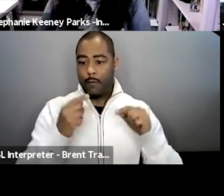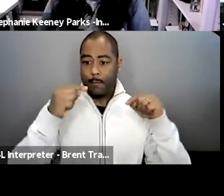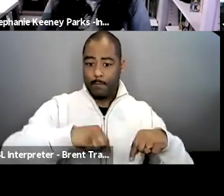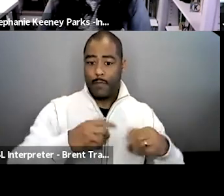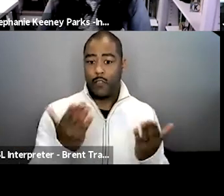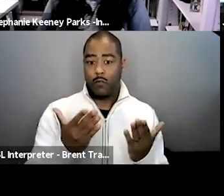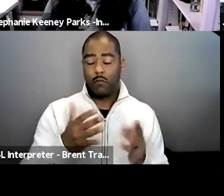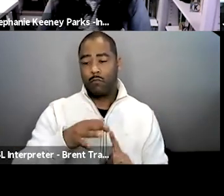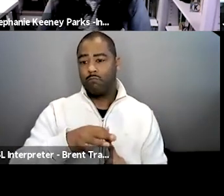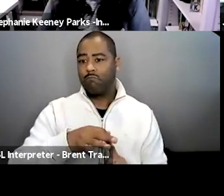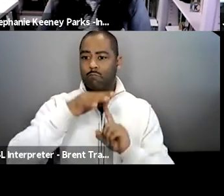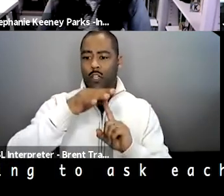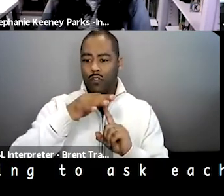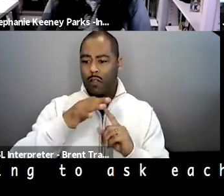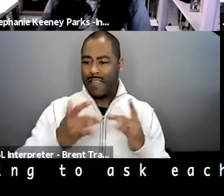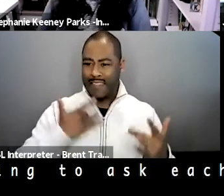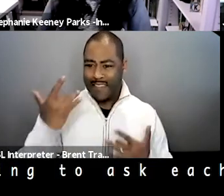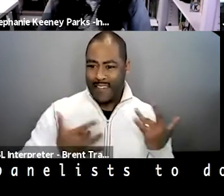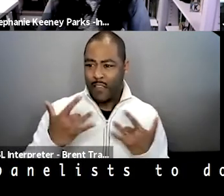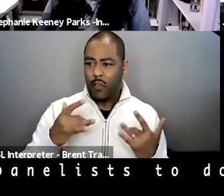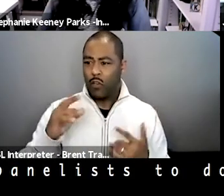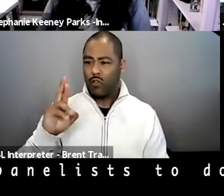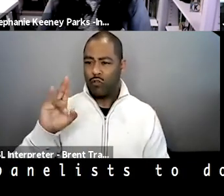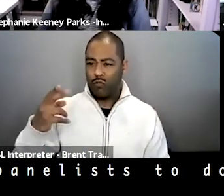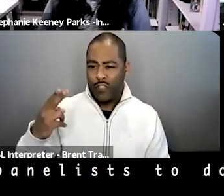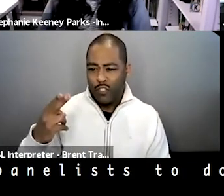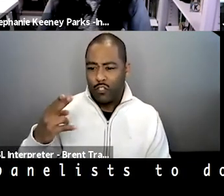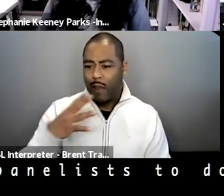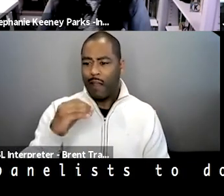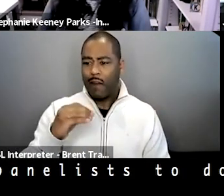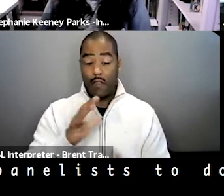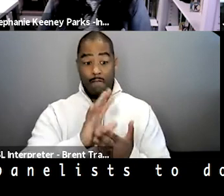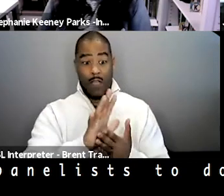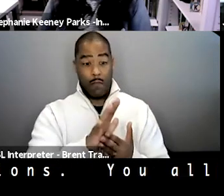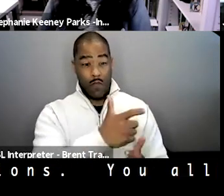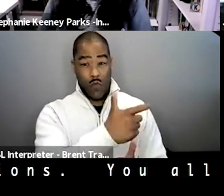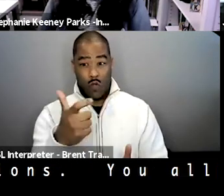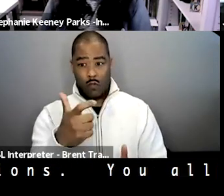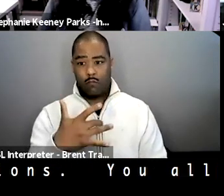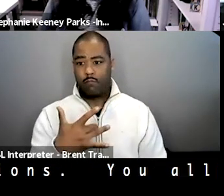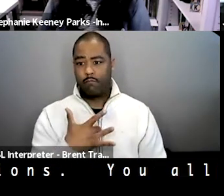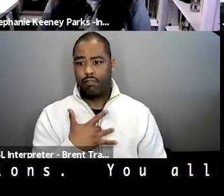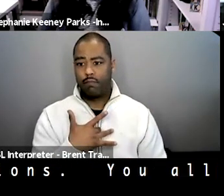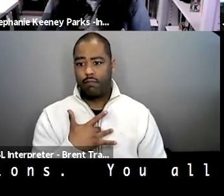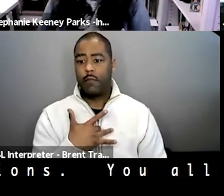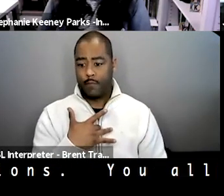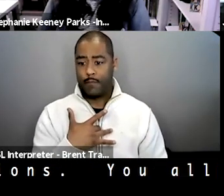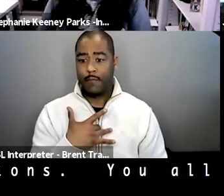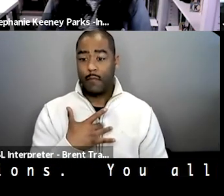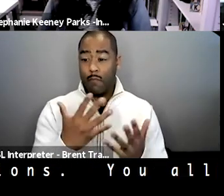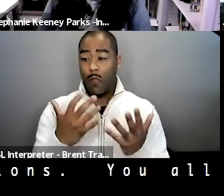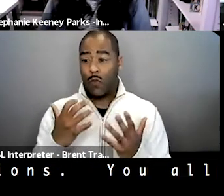exciting, rich, and really moving film. So I'm going to ask each of our